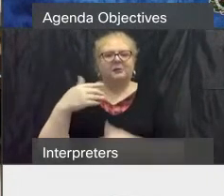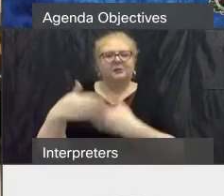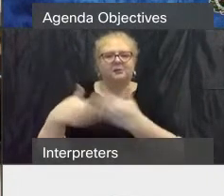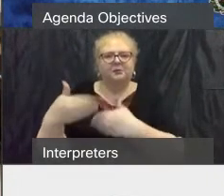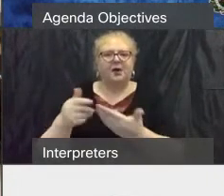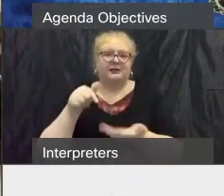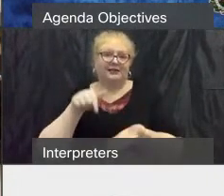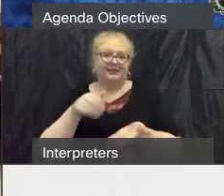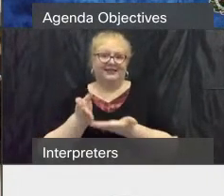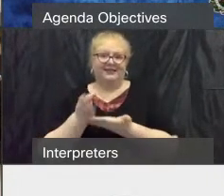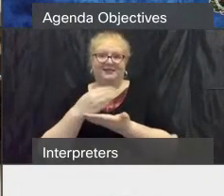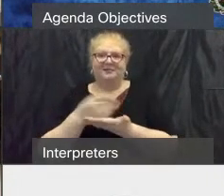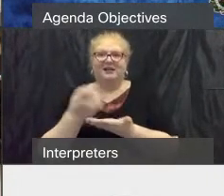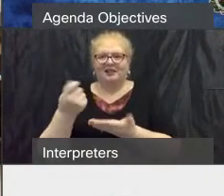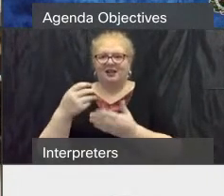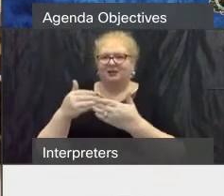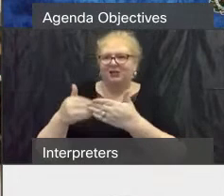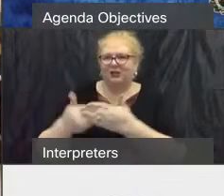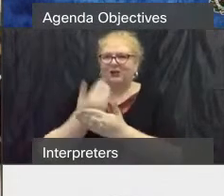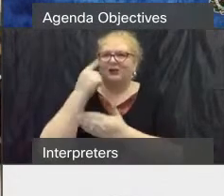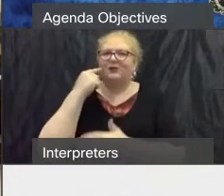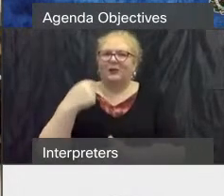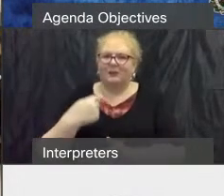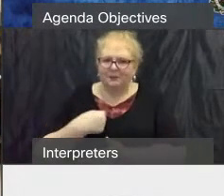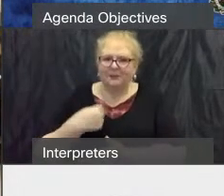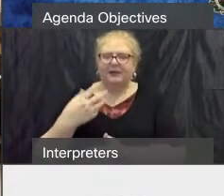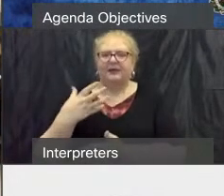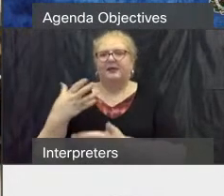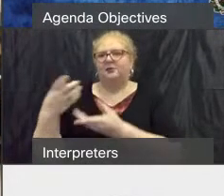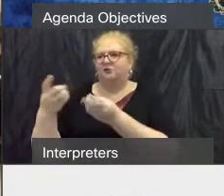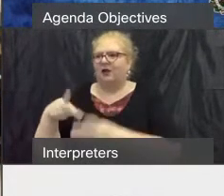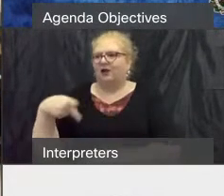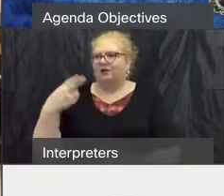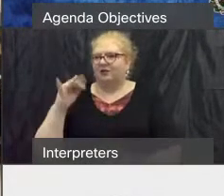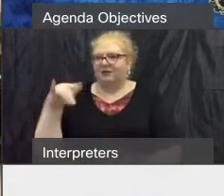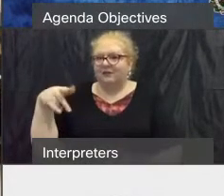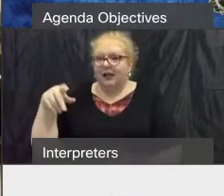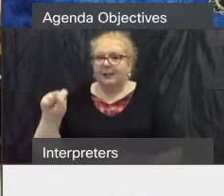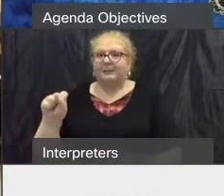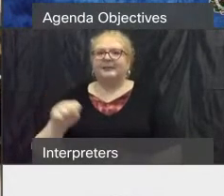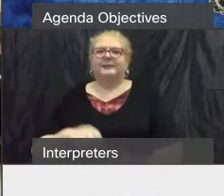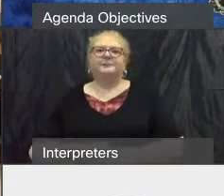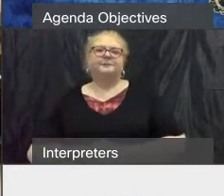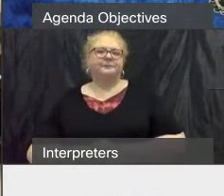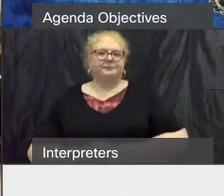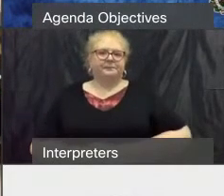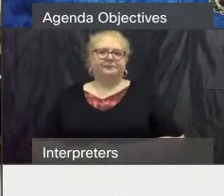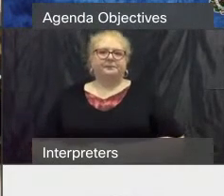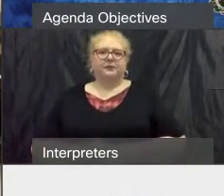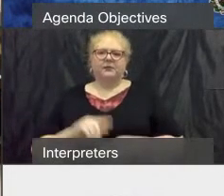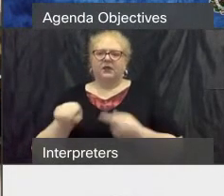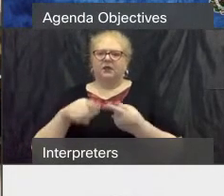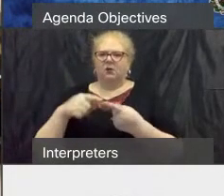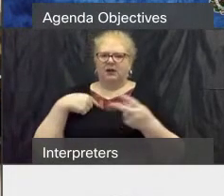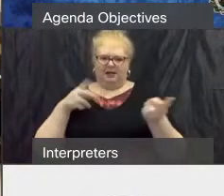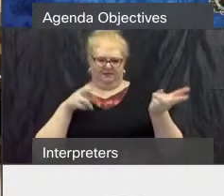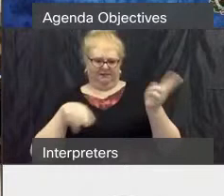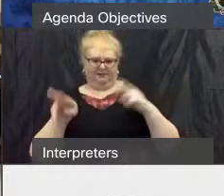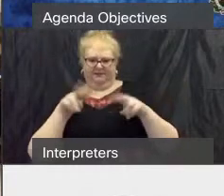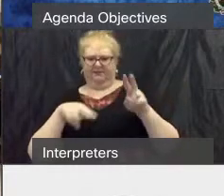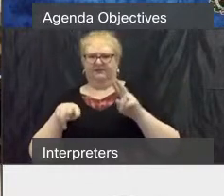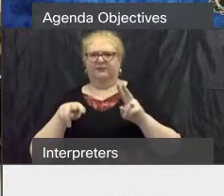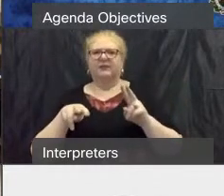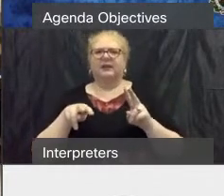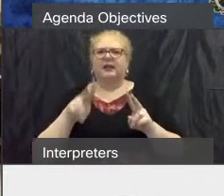new for me, Director Phillips. So when I look at this, there are